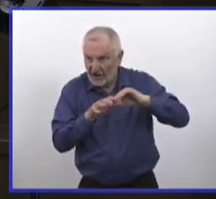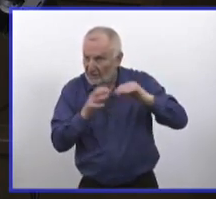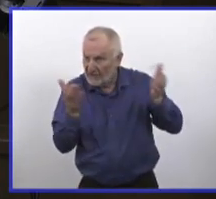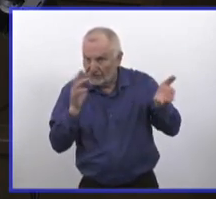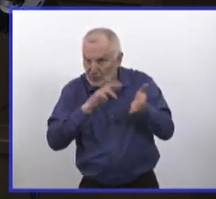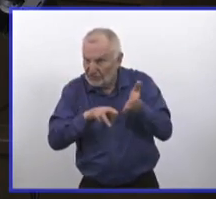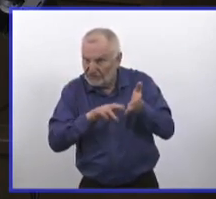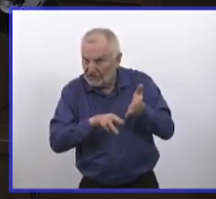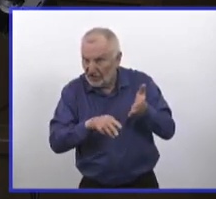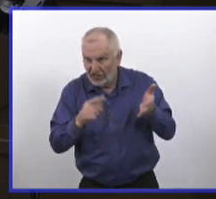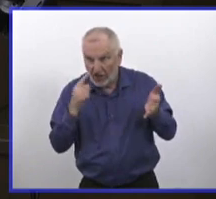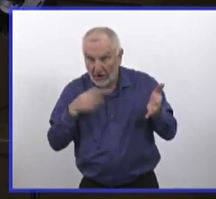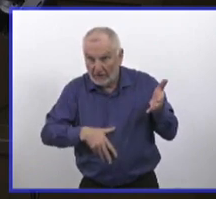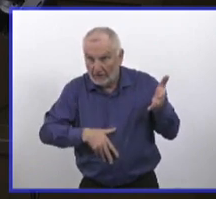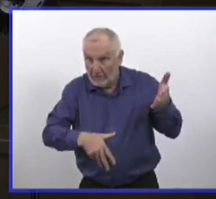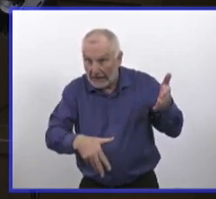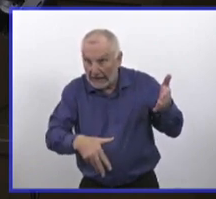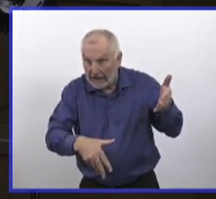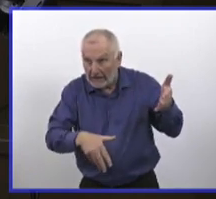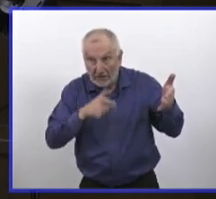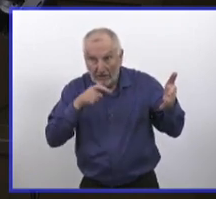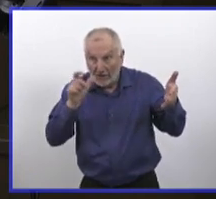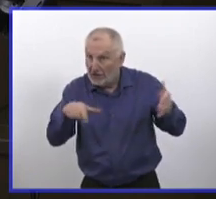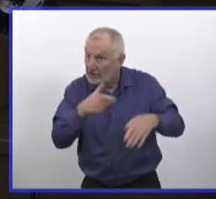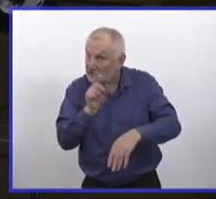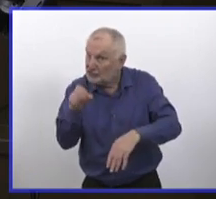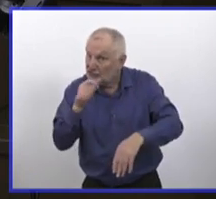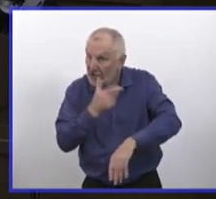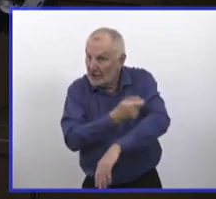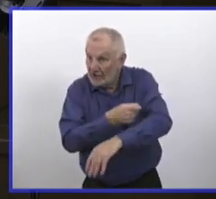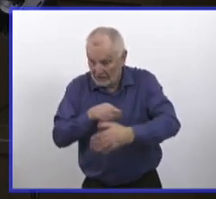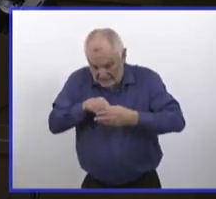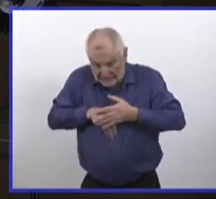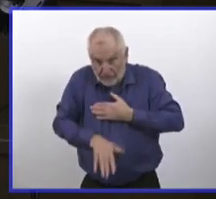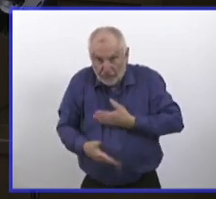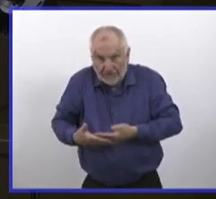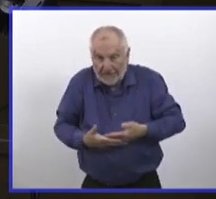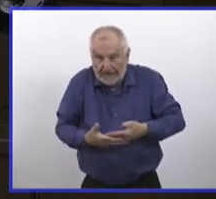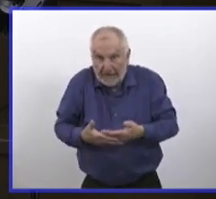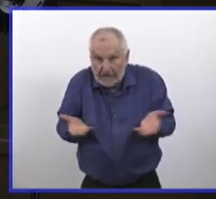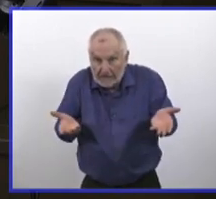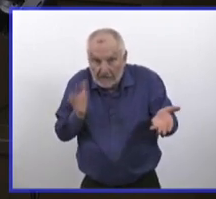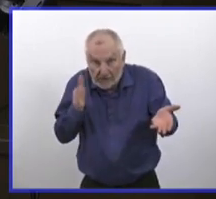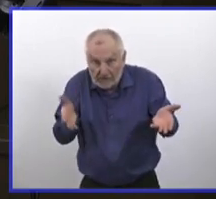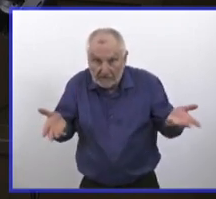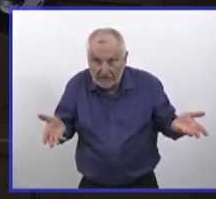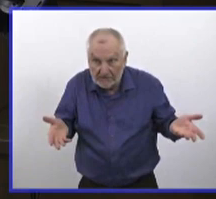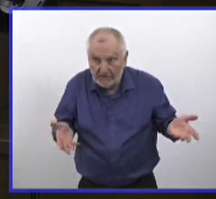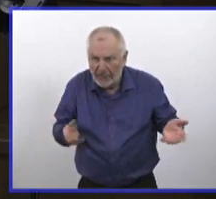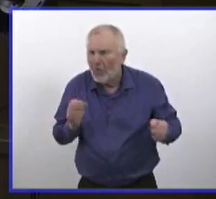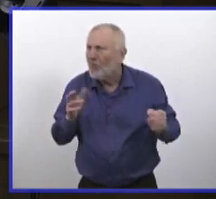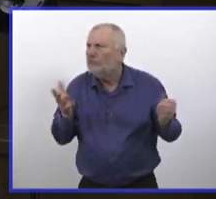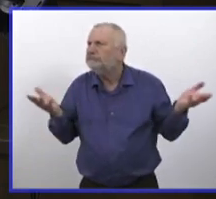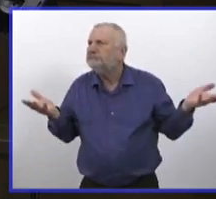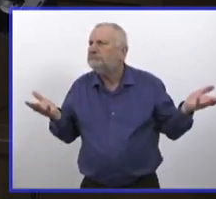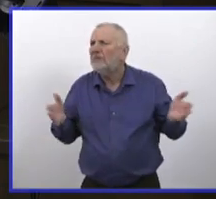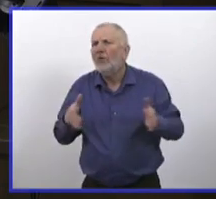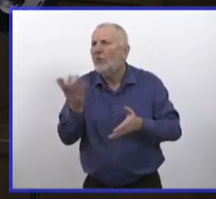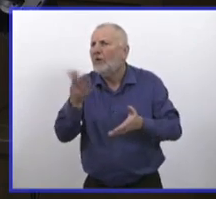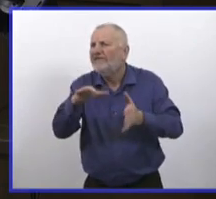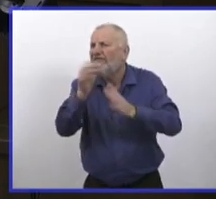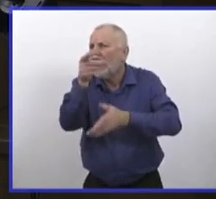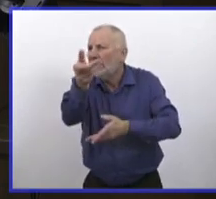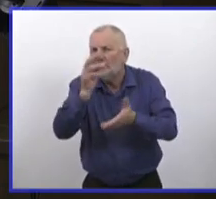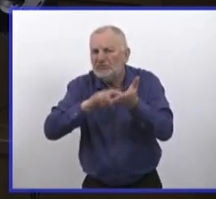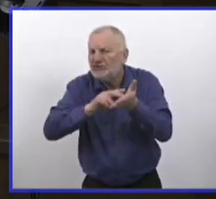impact to the baby or any other side effects that differ from people who aren't pregnant? Oh, that's a